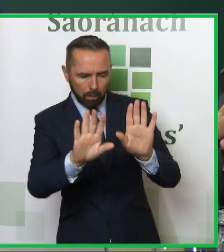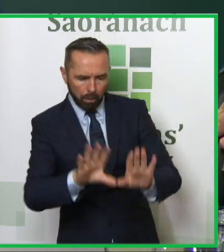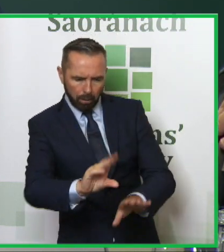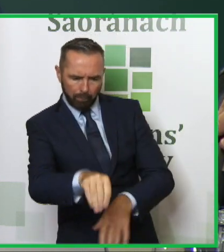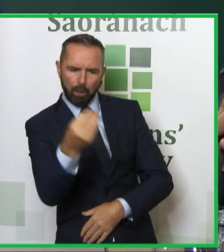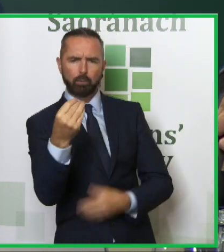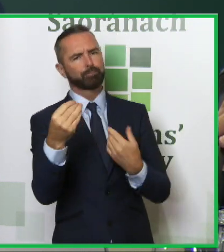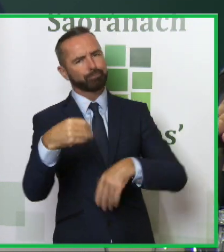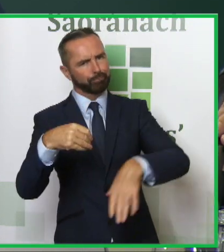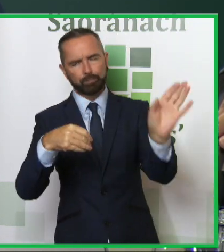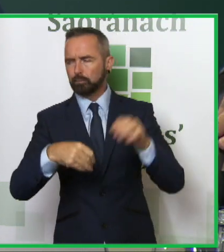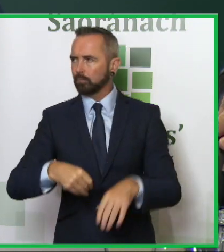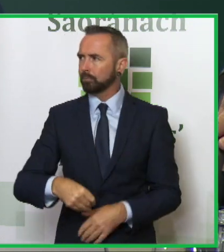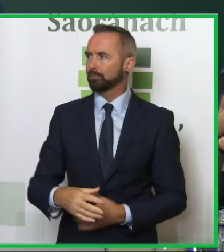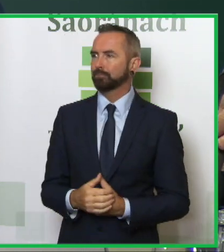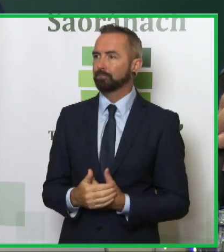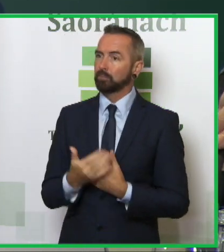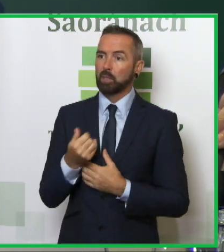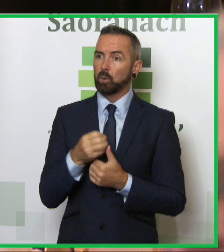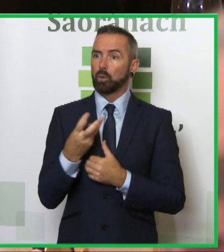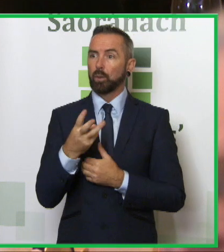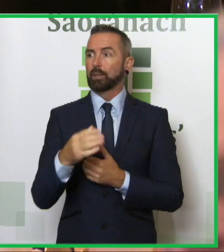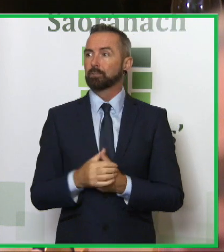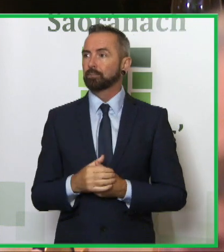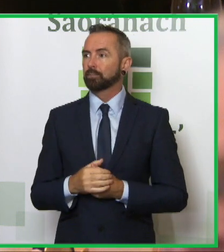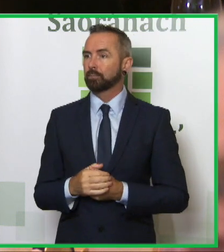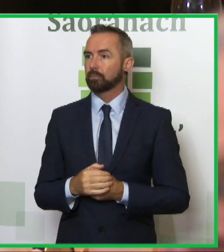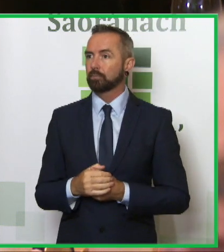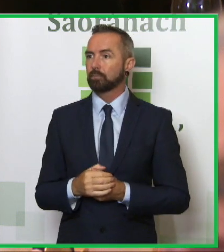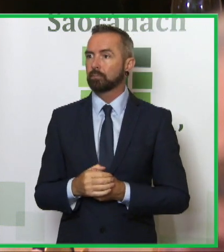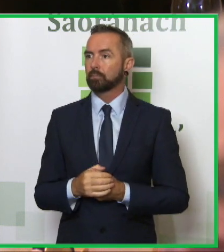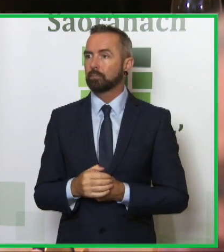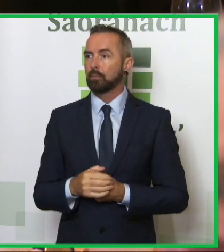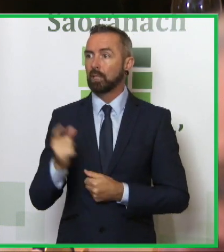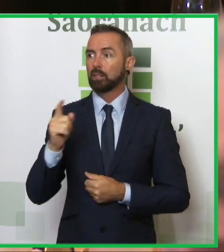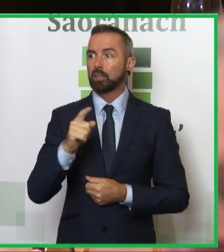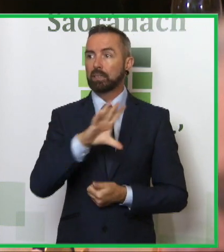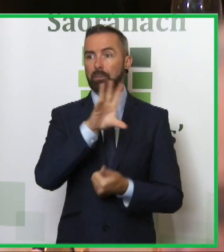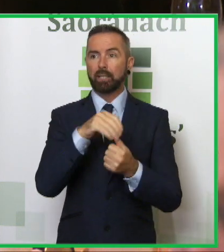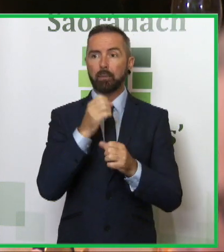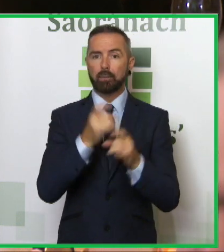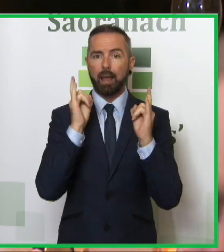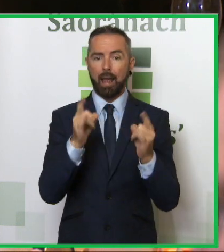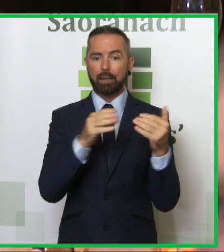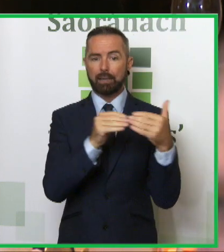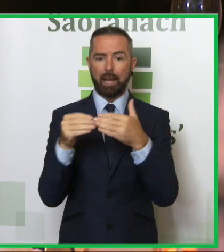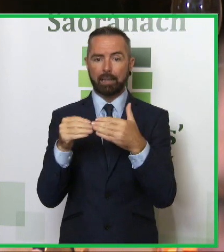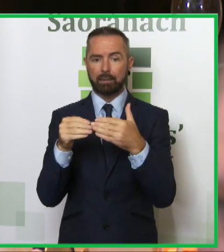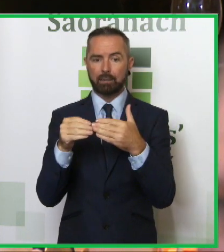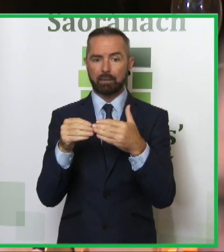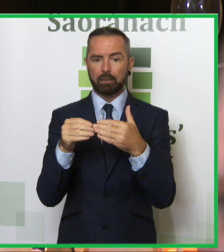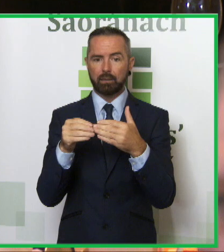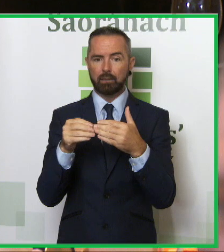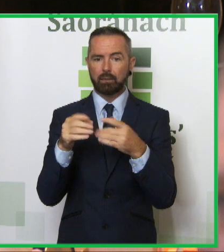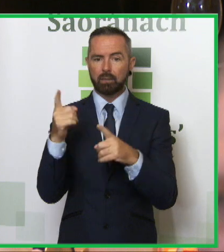distinct choices. As I said, they're distinct on the health-led, but I don't think they're distinct on the potential for criminal conviction. Where's the mic at